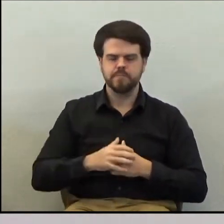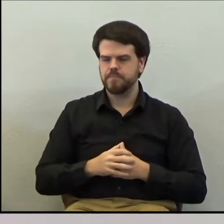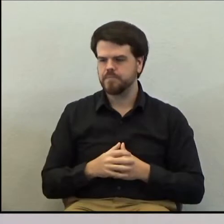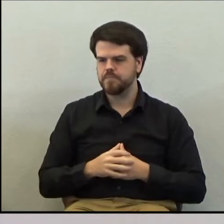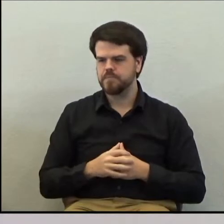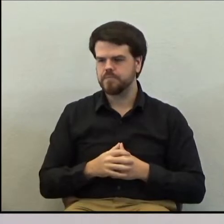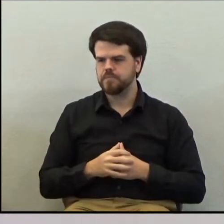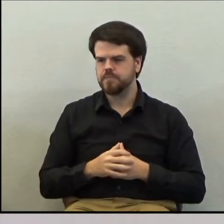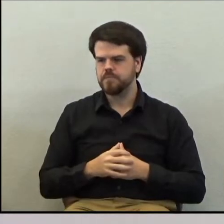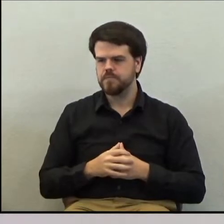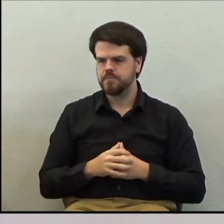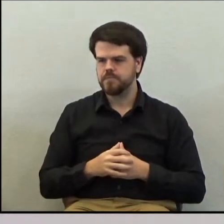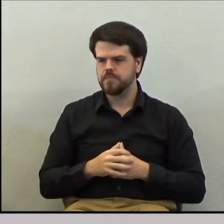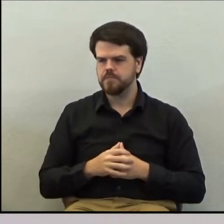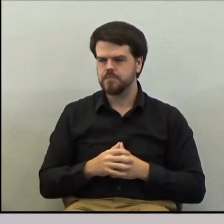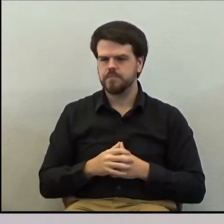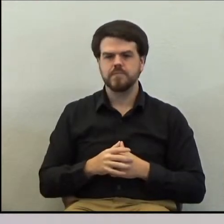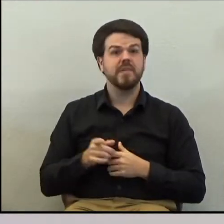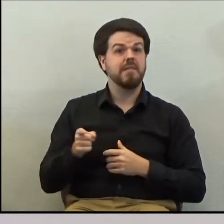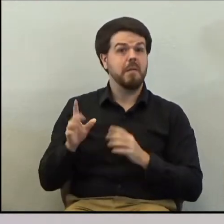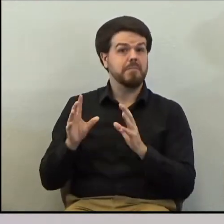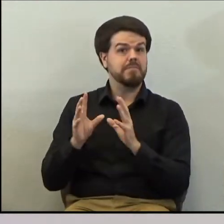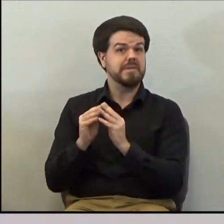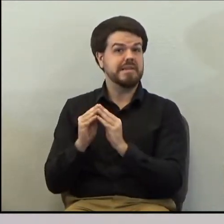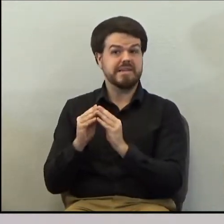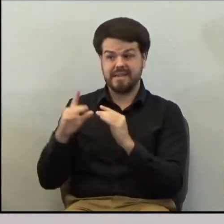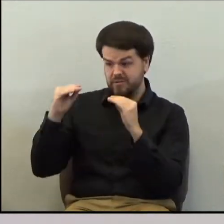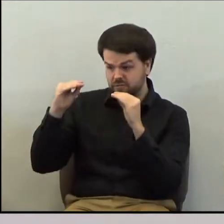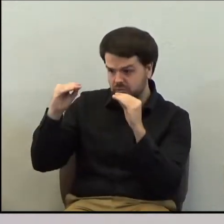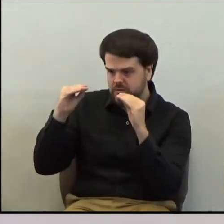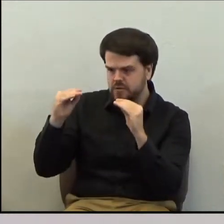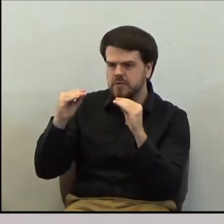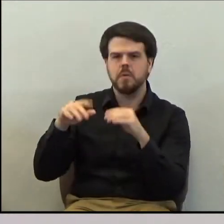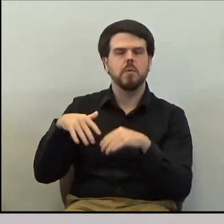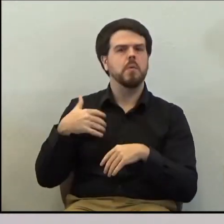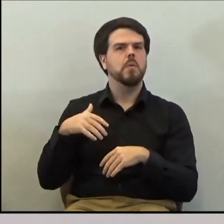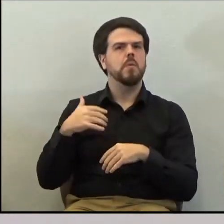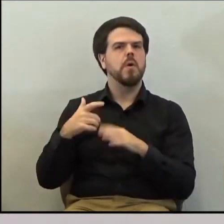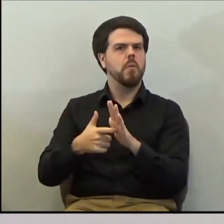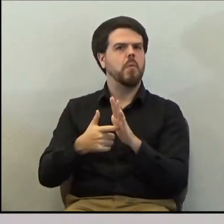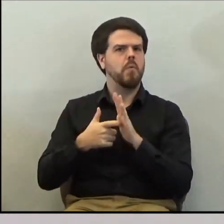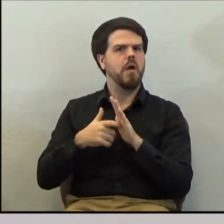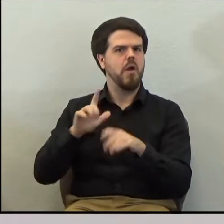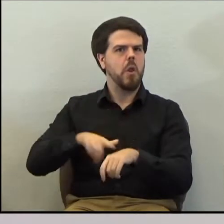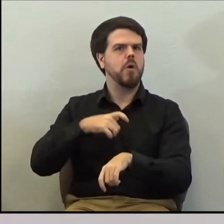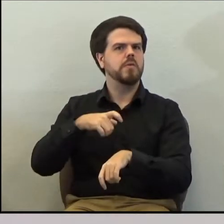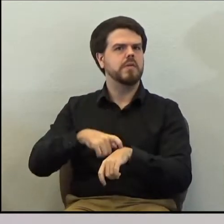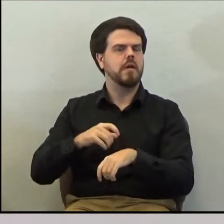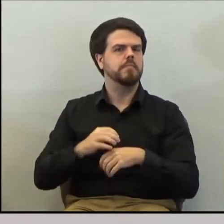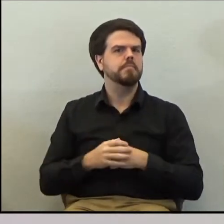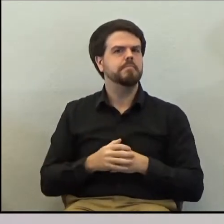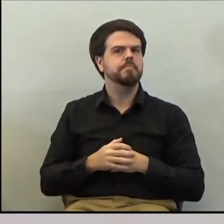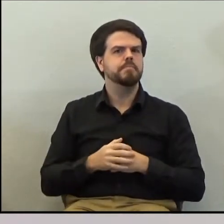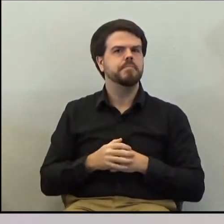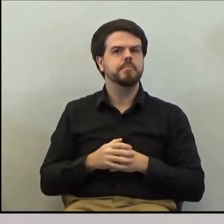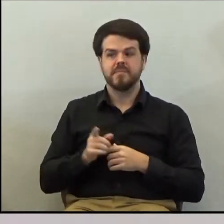Now their meeting together and their instruction would have taken a long time as they methodically